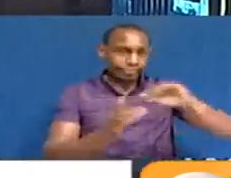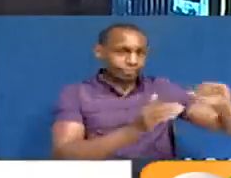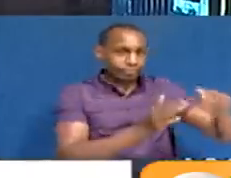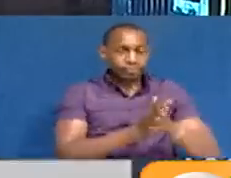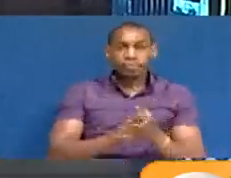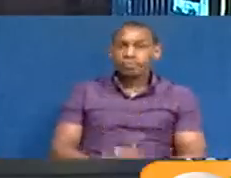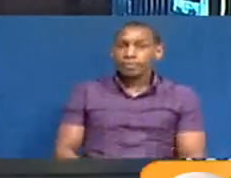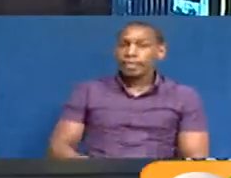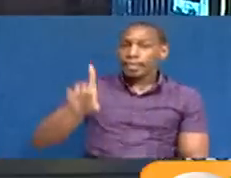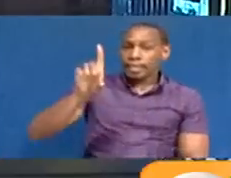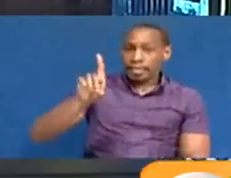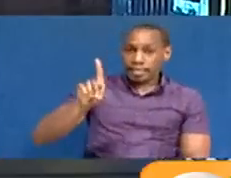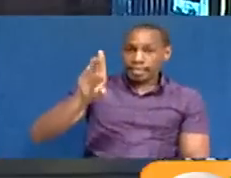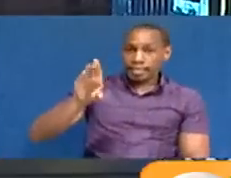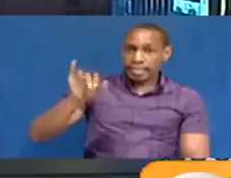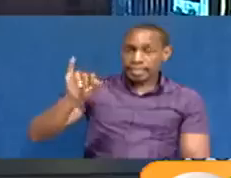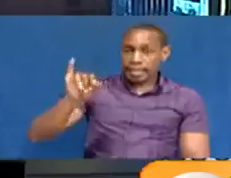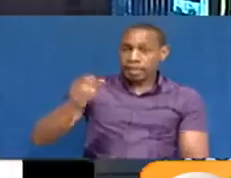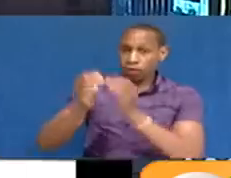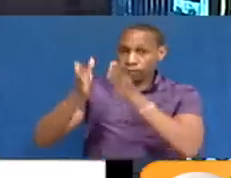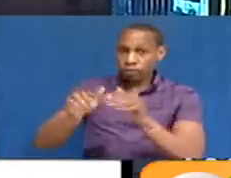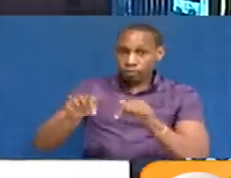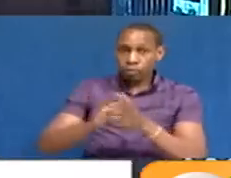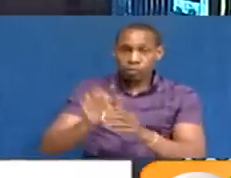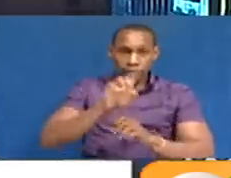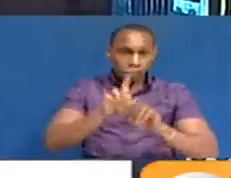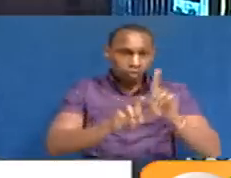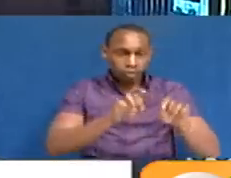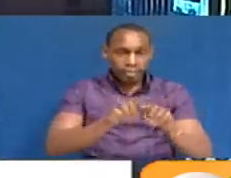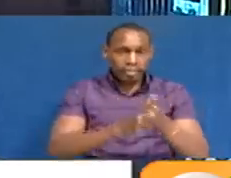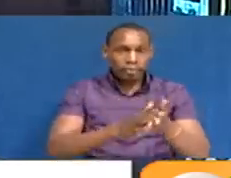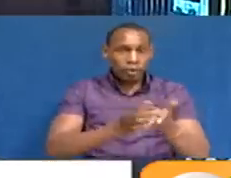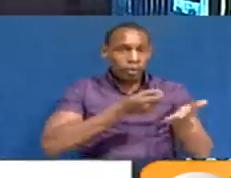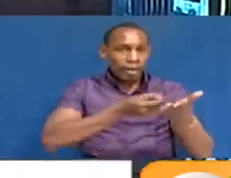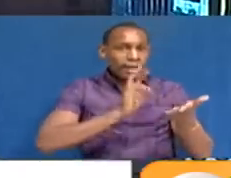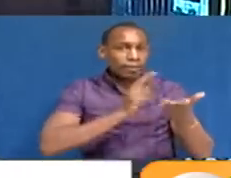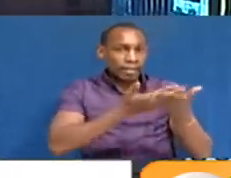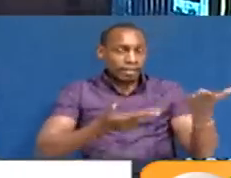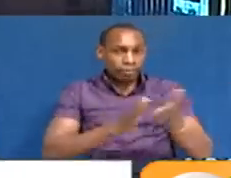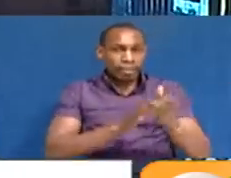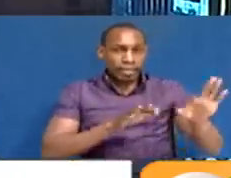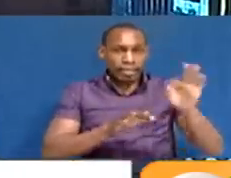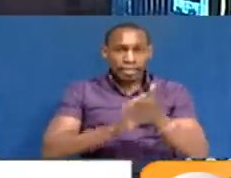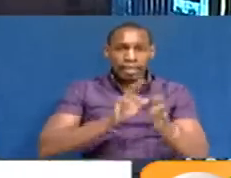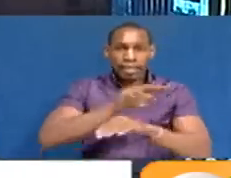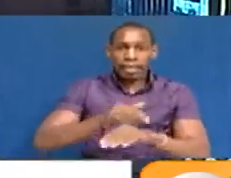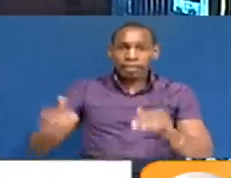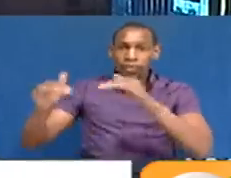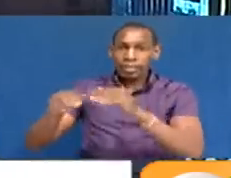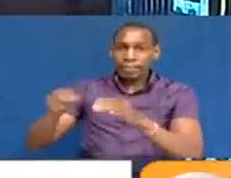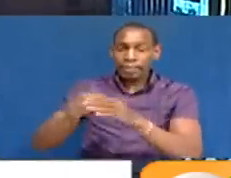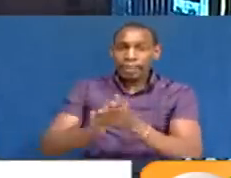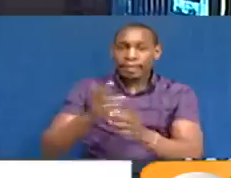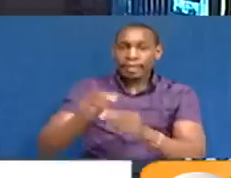Now, the Directorate of Criminal Investigation Detectives today questioned and recorded statements from nominated National Assembly